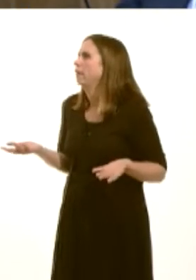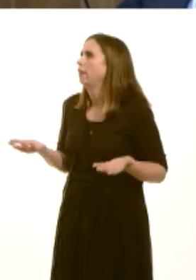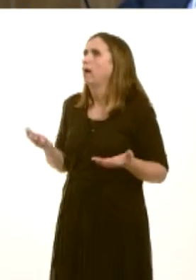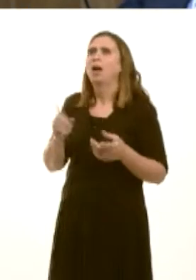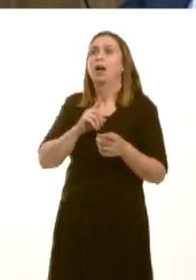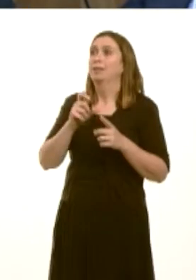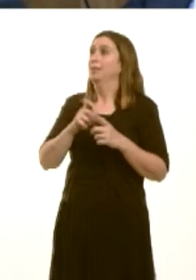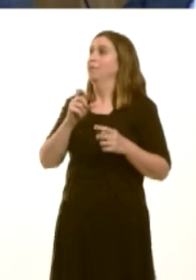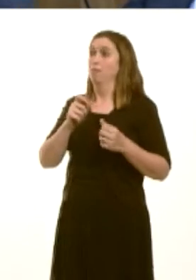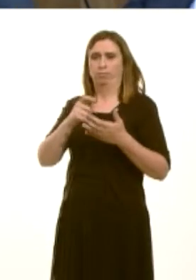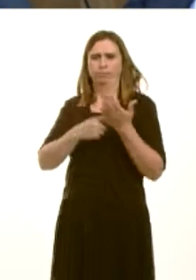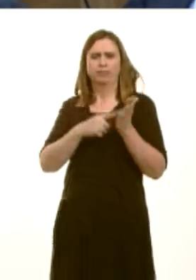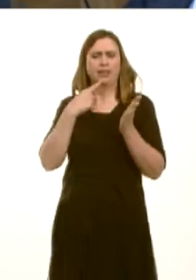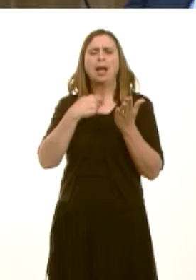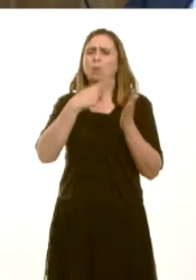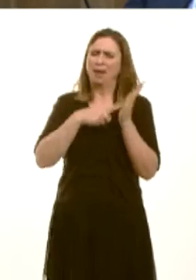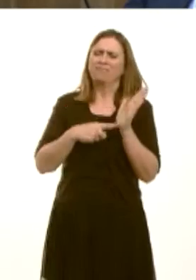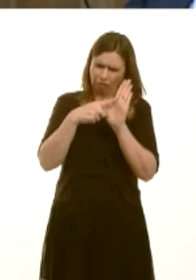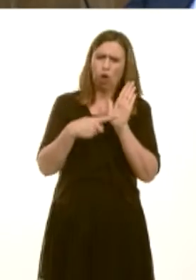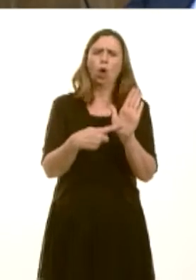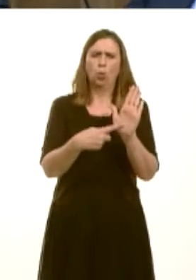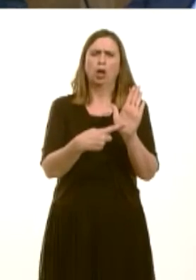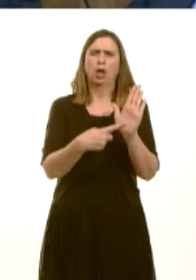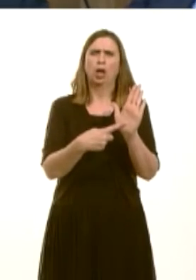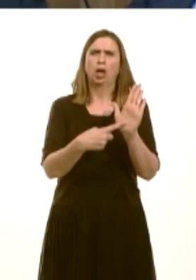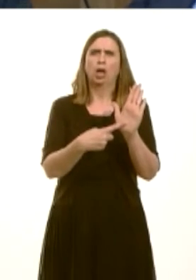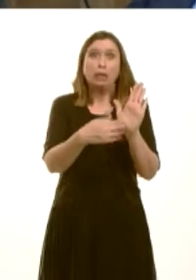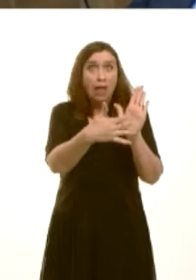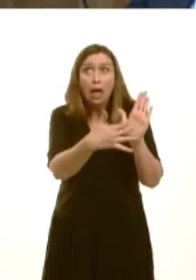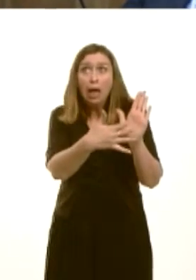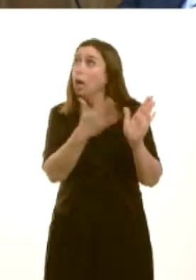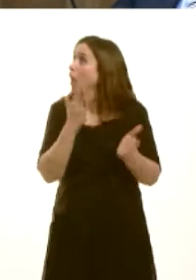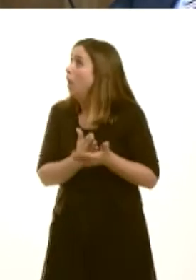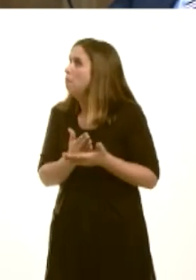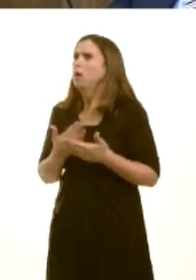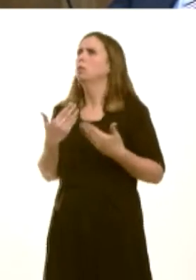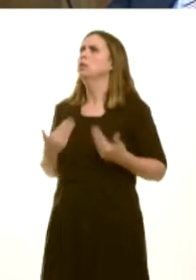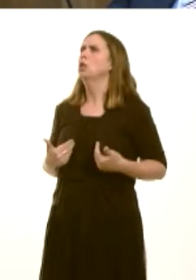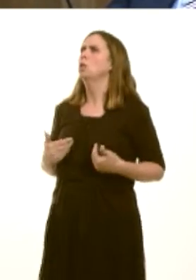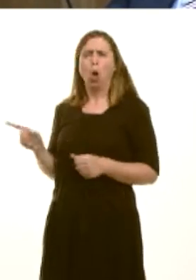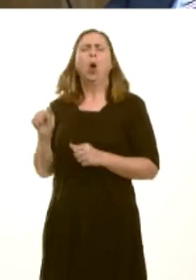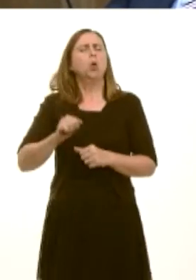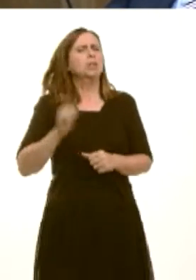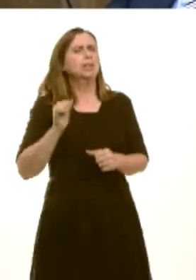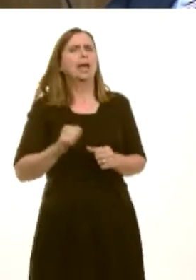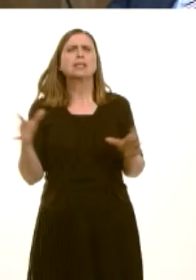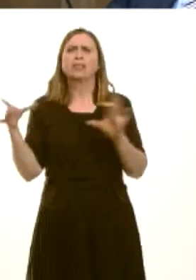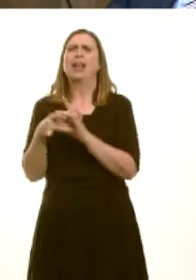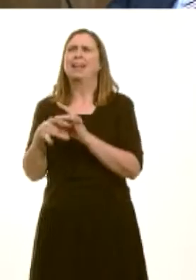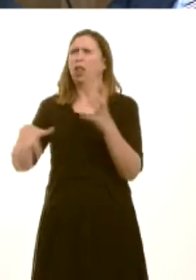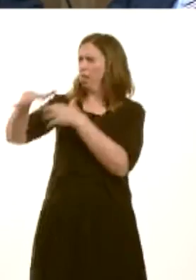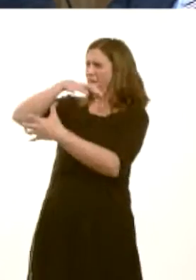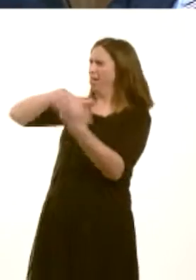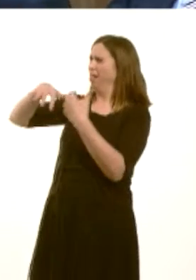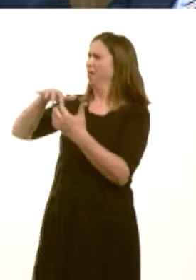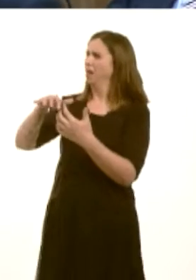words, meaning we didn't know it was there, we didn't read it properly. And then we have the Prime Minister saying something different again, saying, yes, the two things are linked. At some point